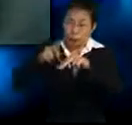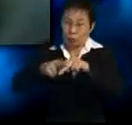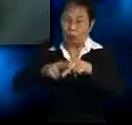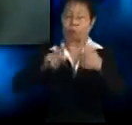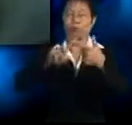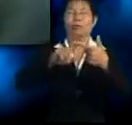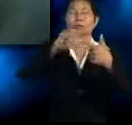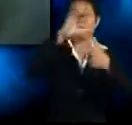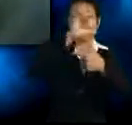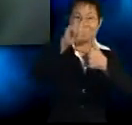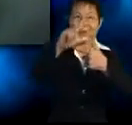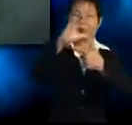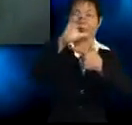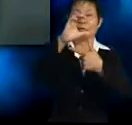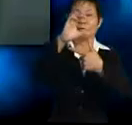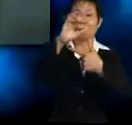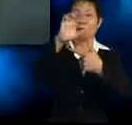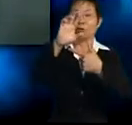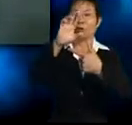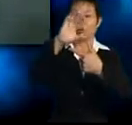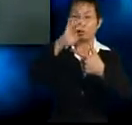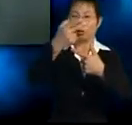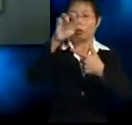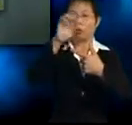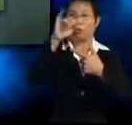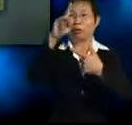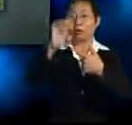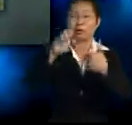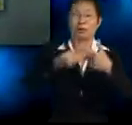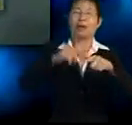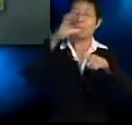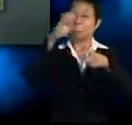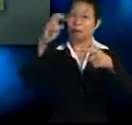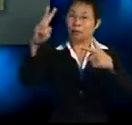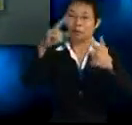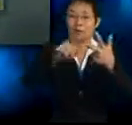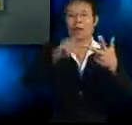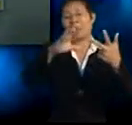chloride, carbon dioxide, and water.